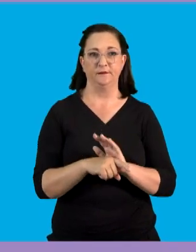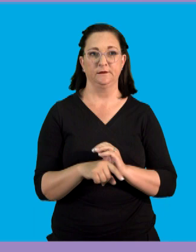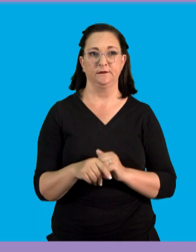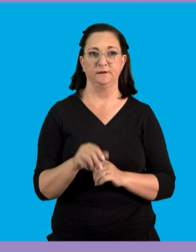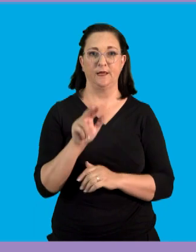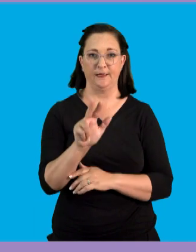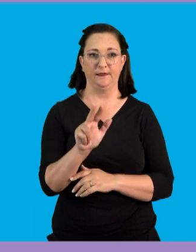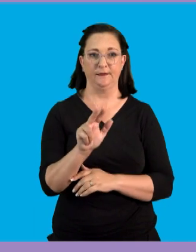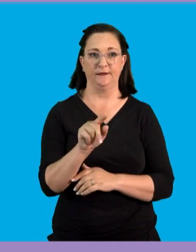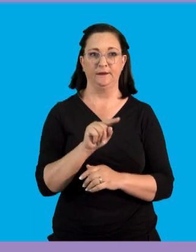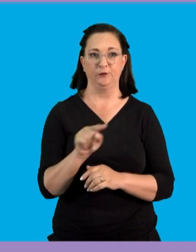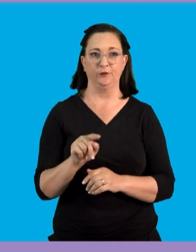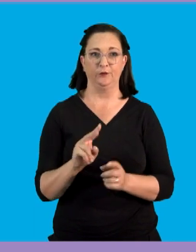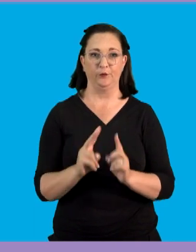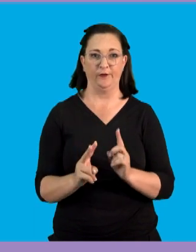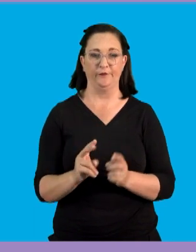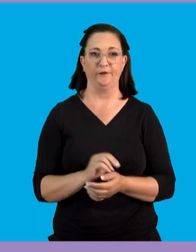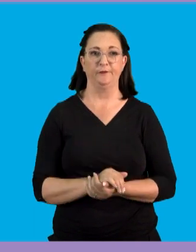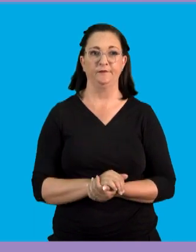9/12 minus